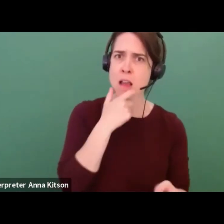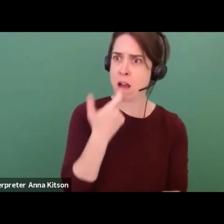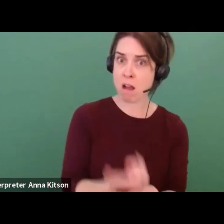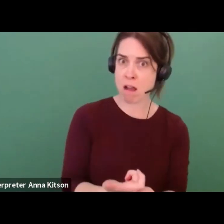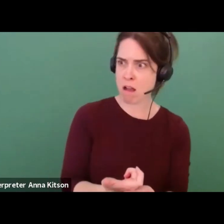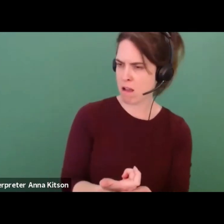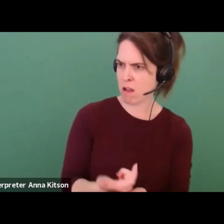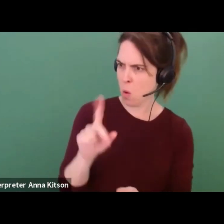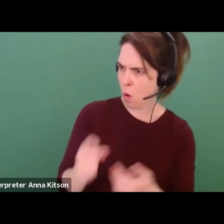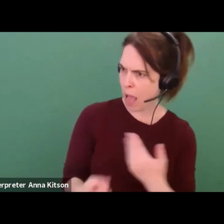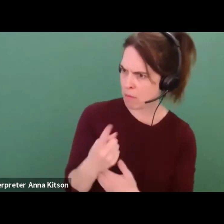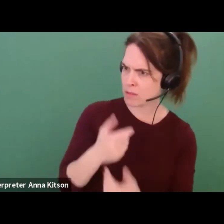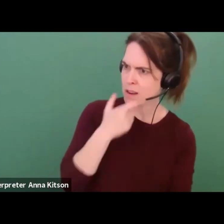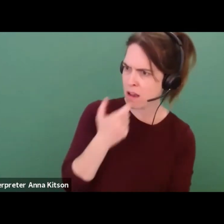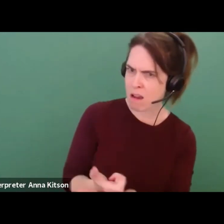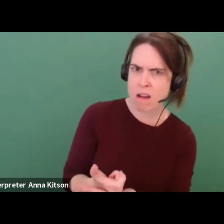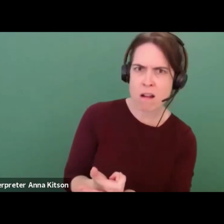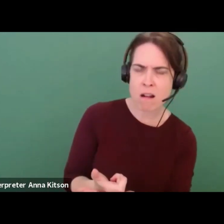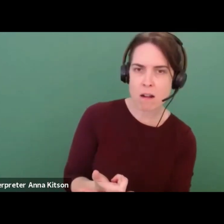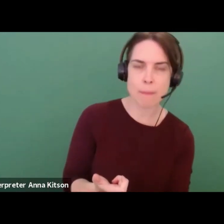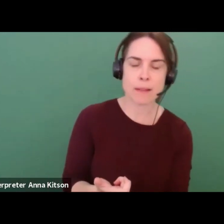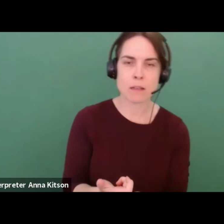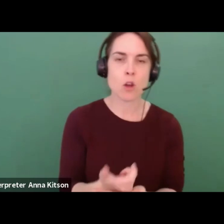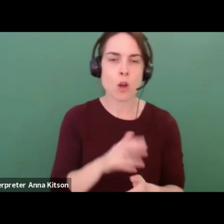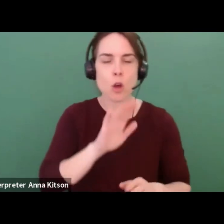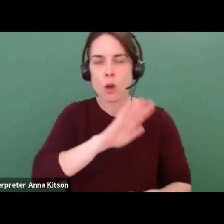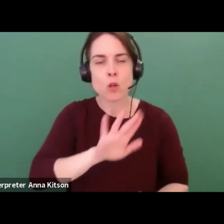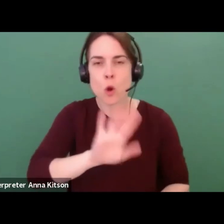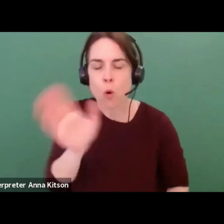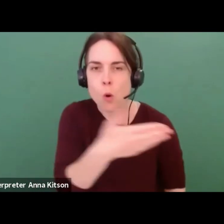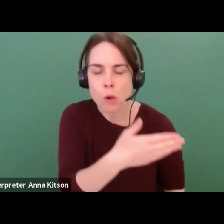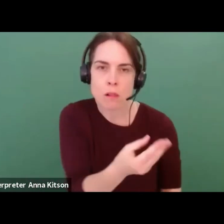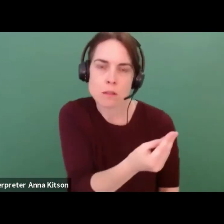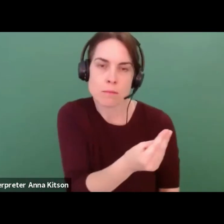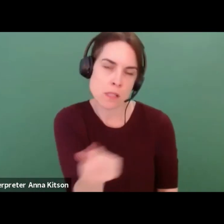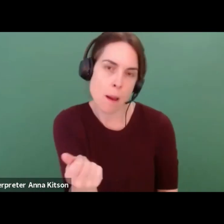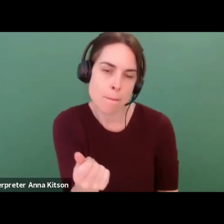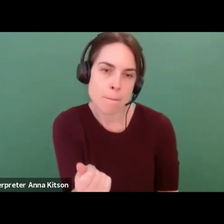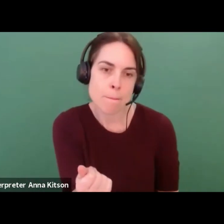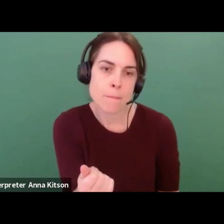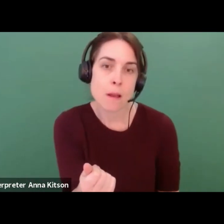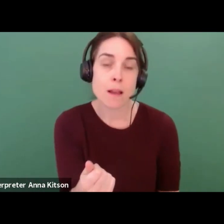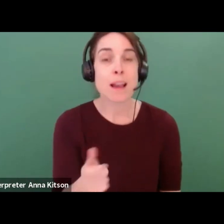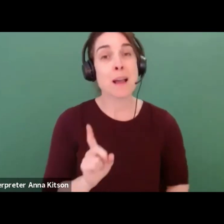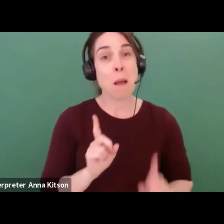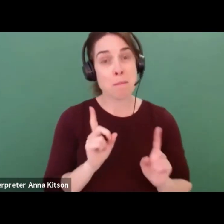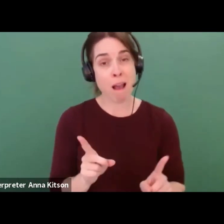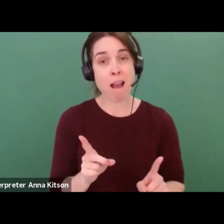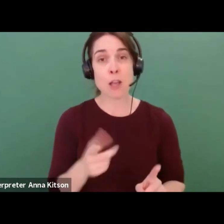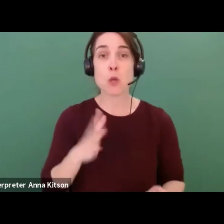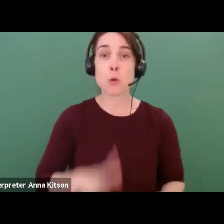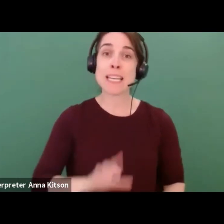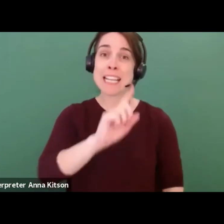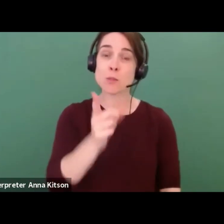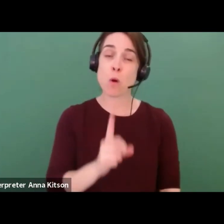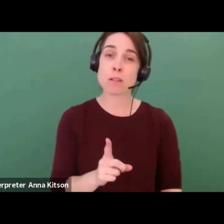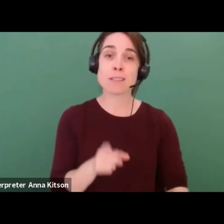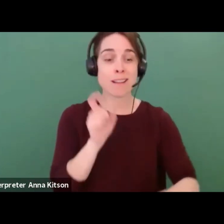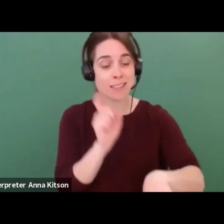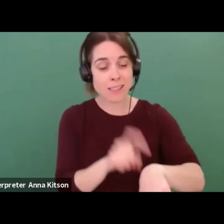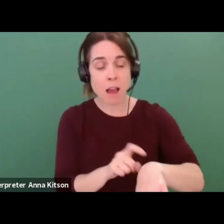them. But it takes time, it takes emotional energy, it takes spoons, to use the